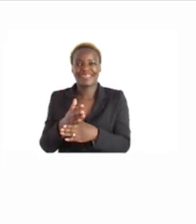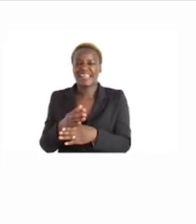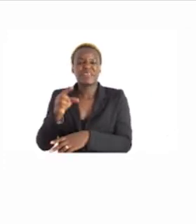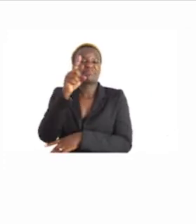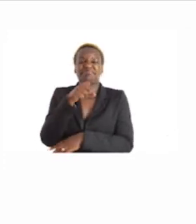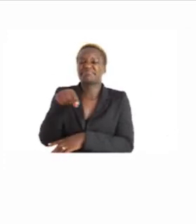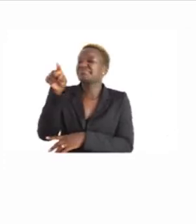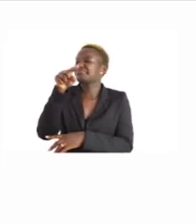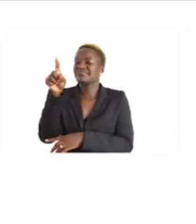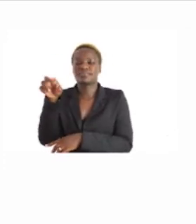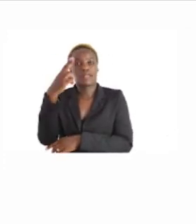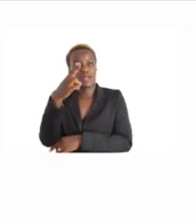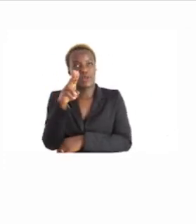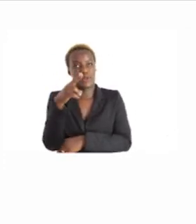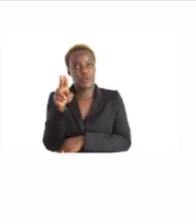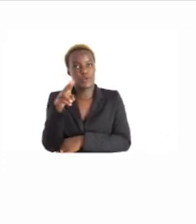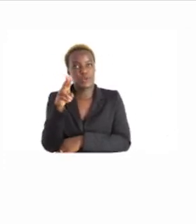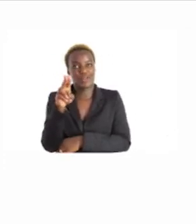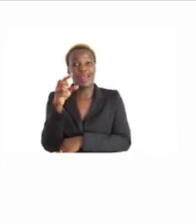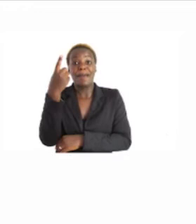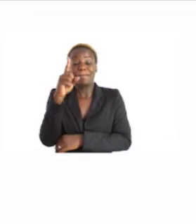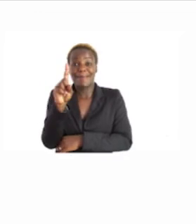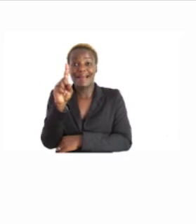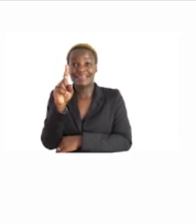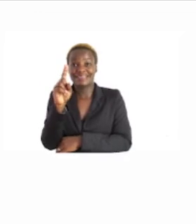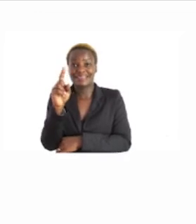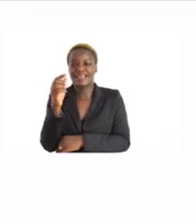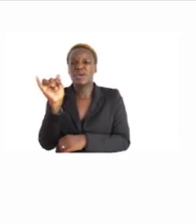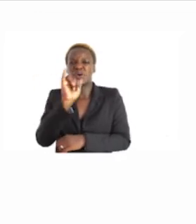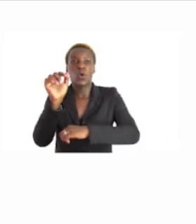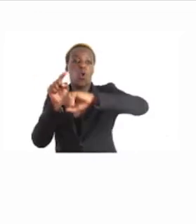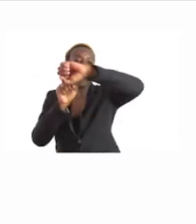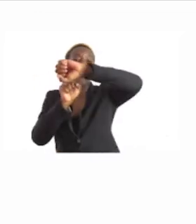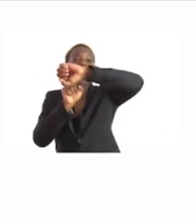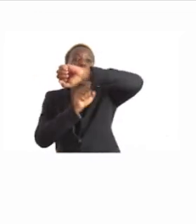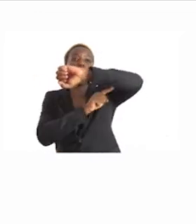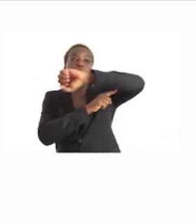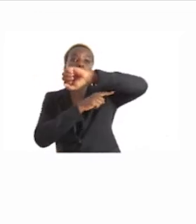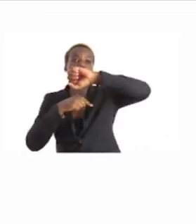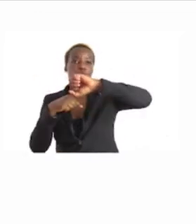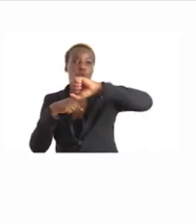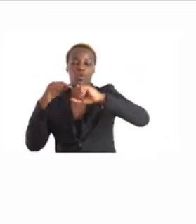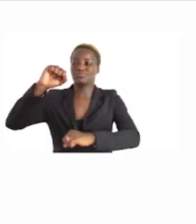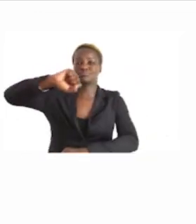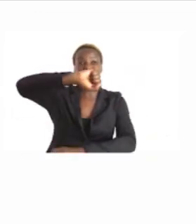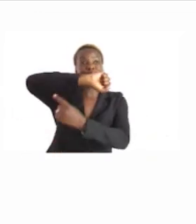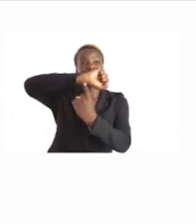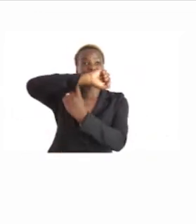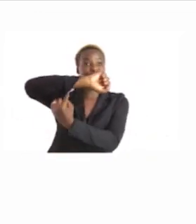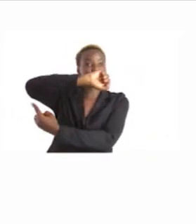to encircle the bigger number, but rather put in the greater than sign or the less